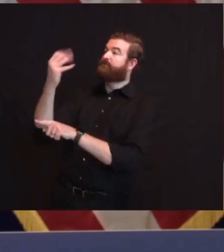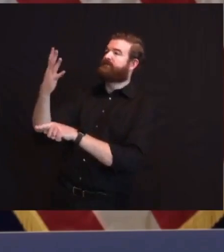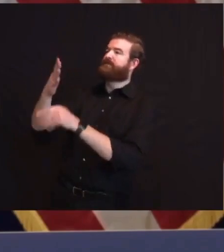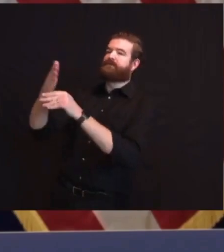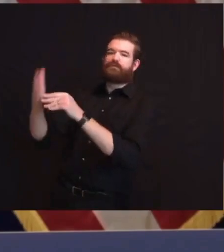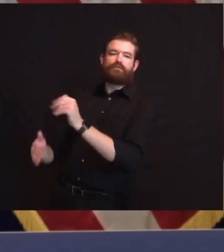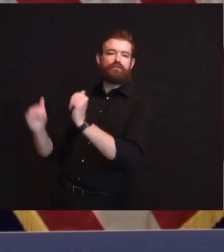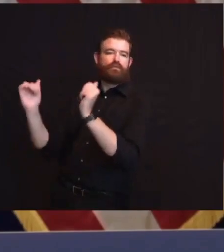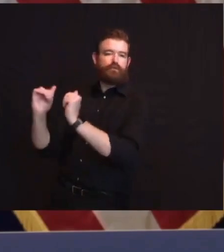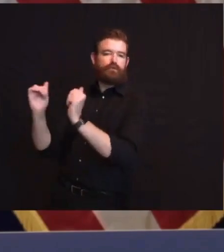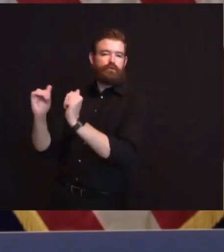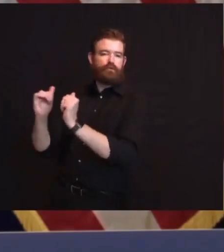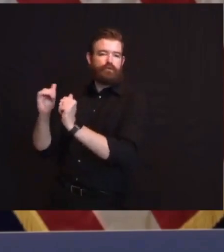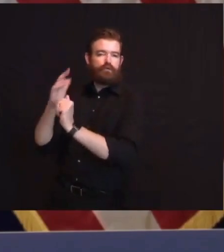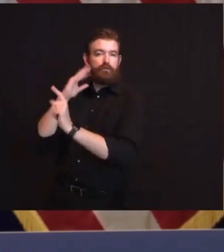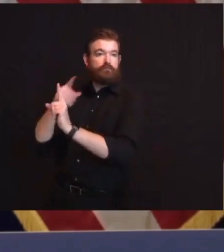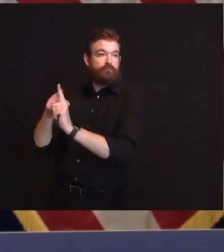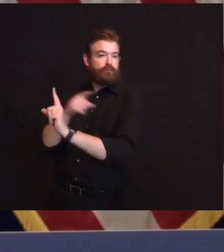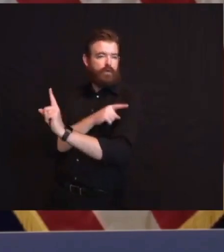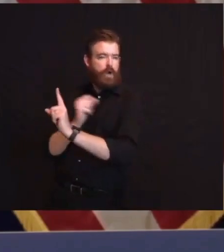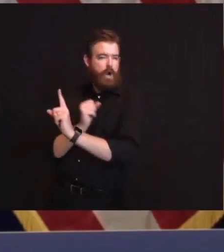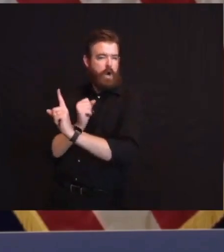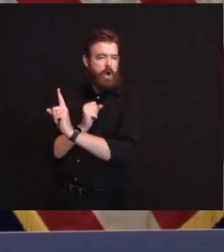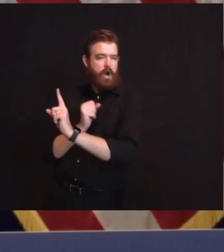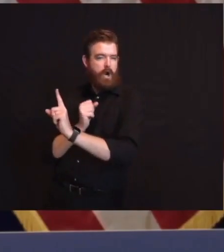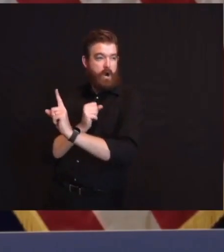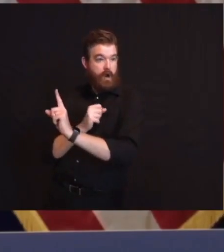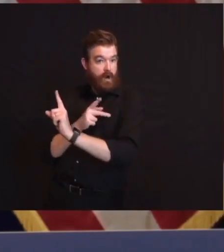time. I do want to mention